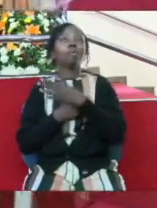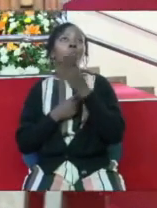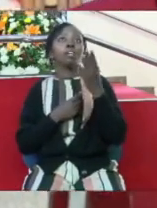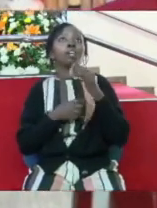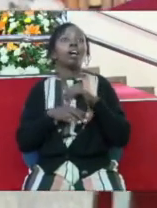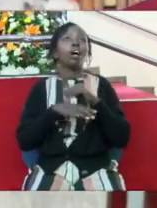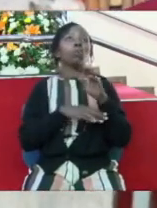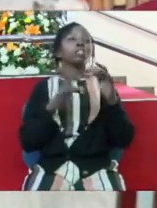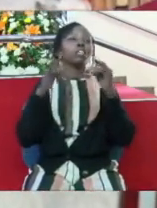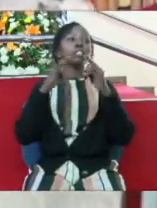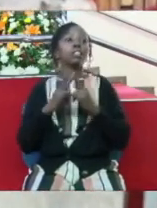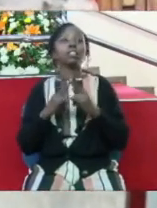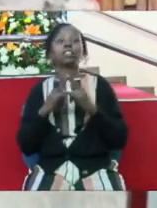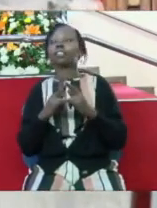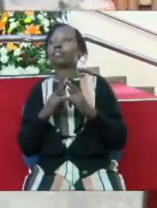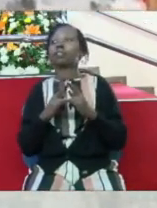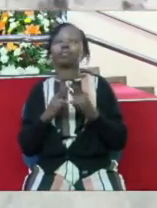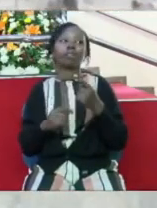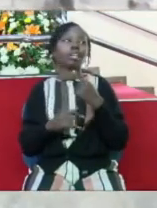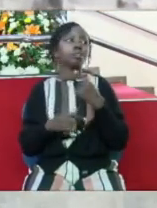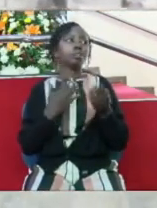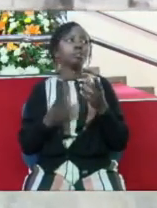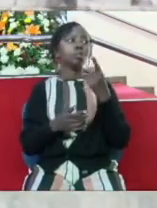Outside. Pale nje. And what you're saying is, Lord,